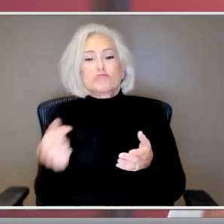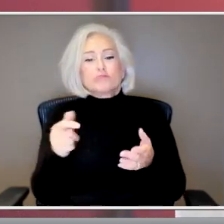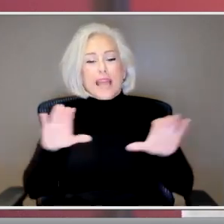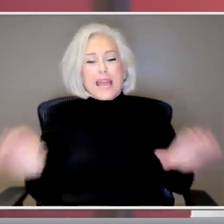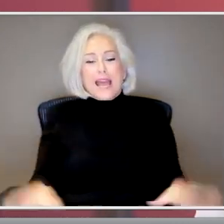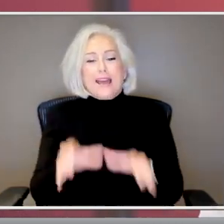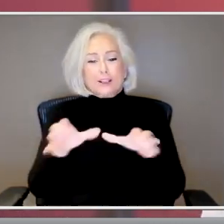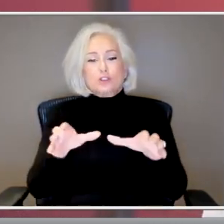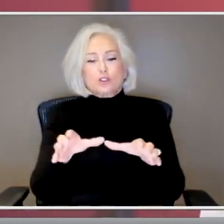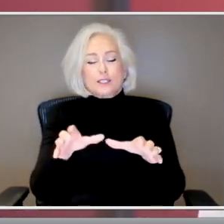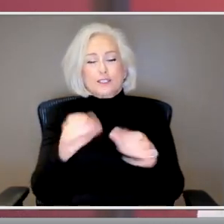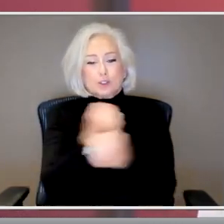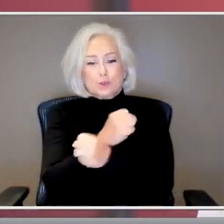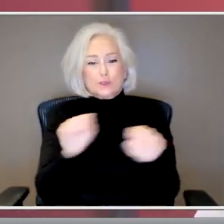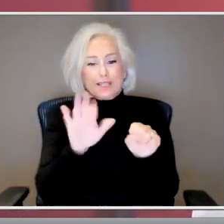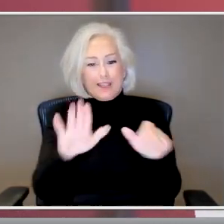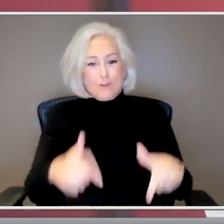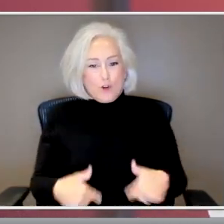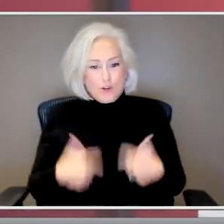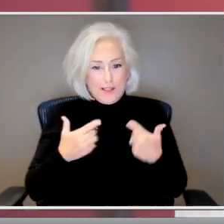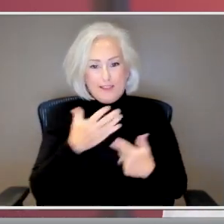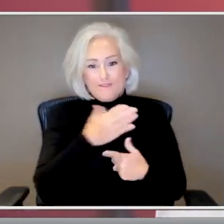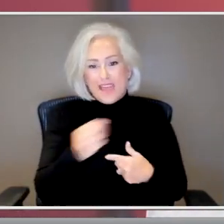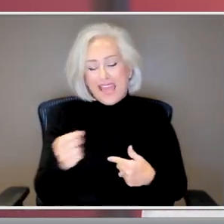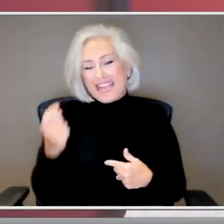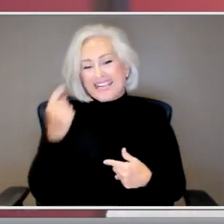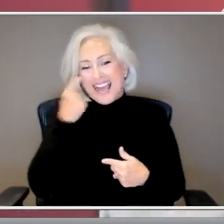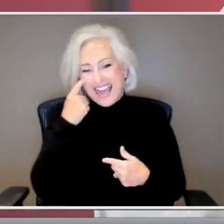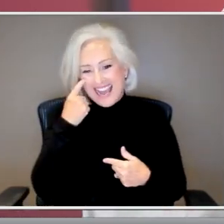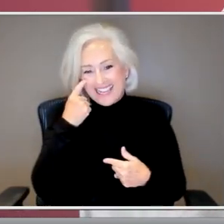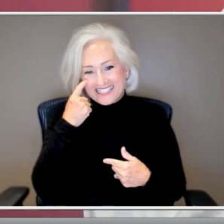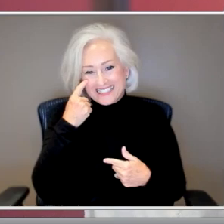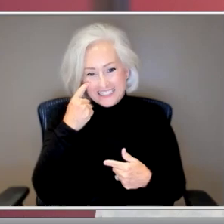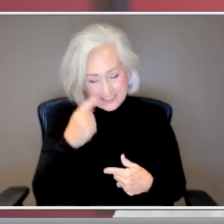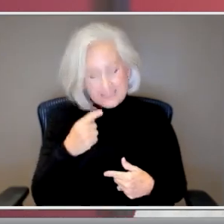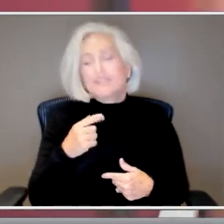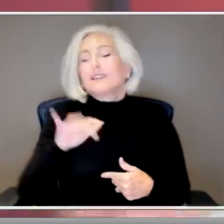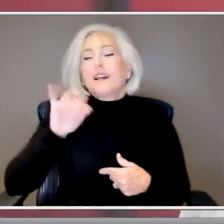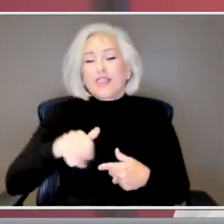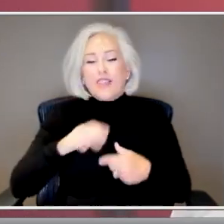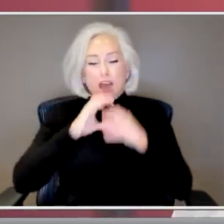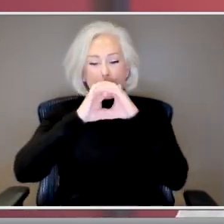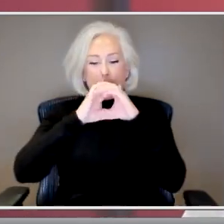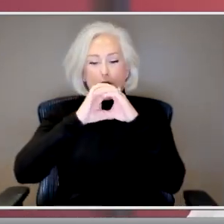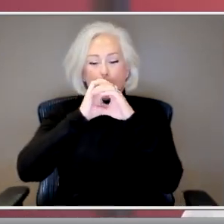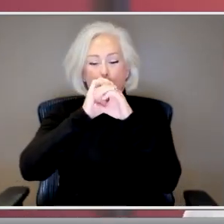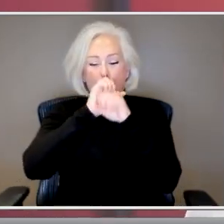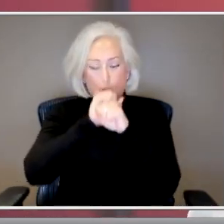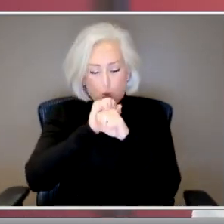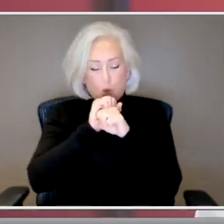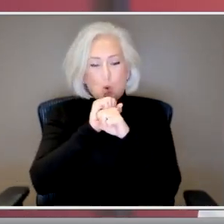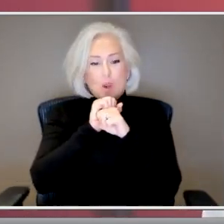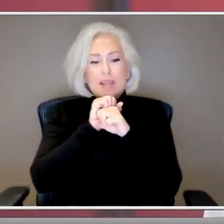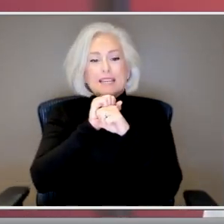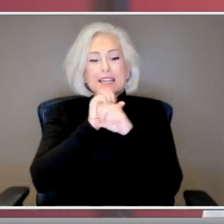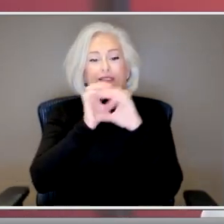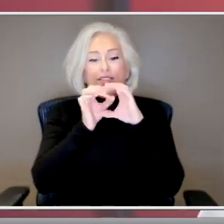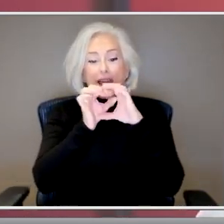they saved her eye, if not her life, because if those plaques or clots go to the brain or to the eye, she may lose that